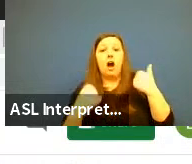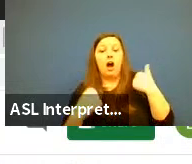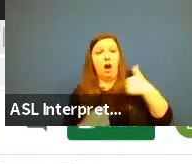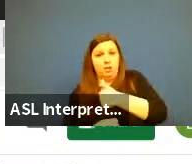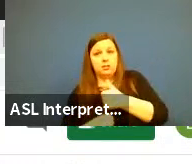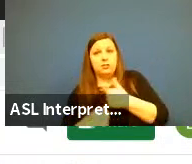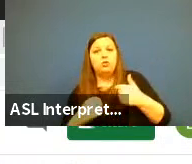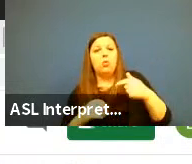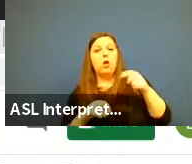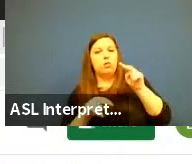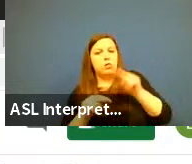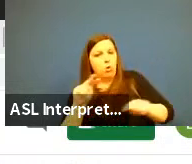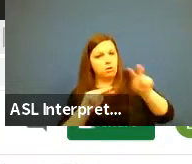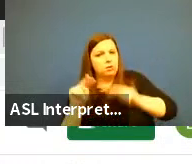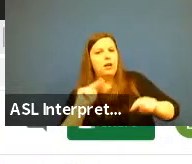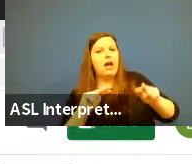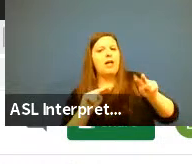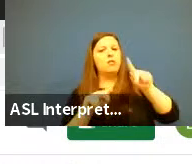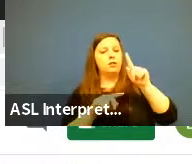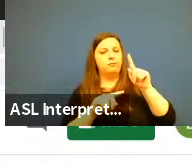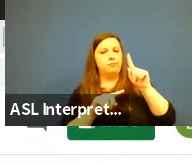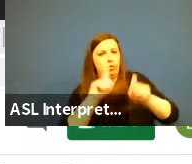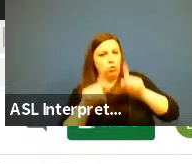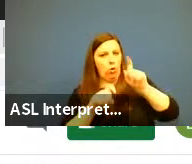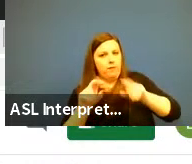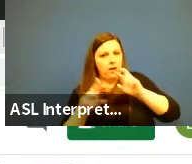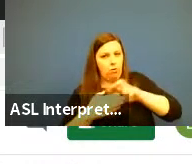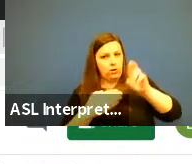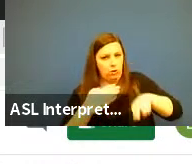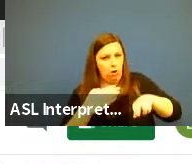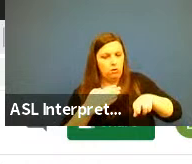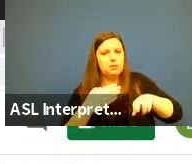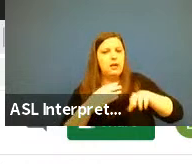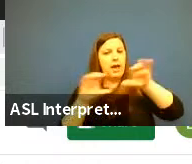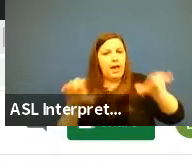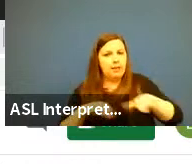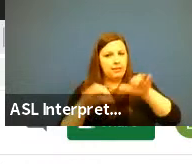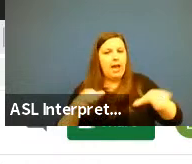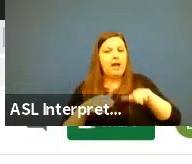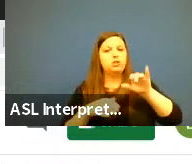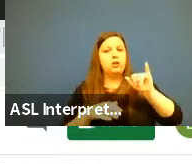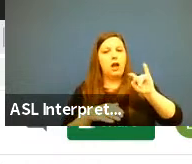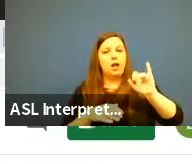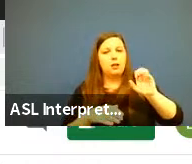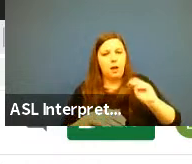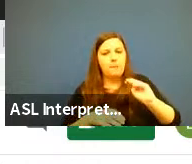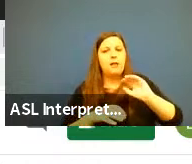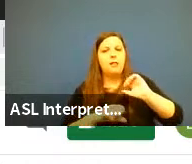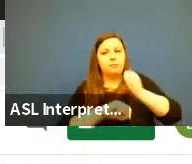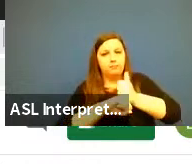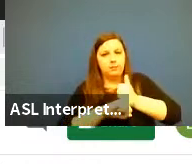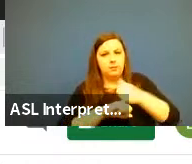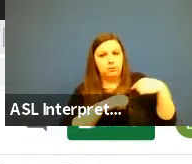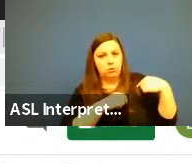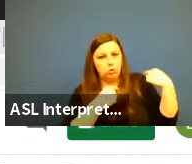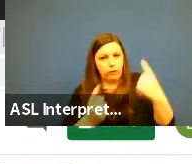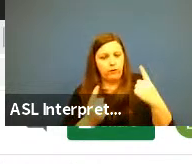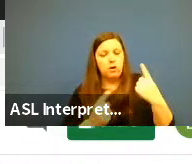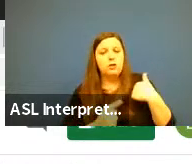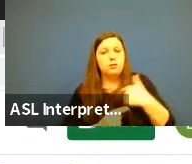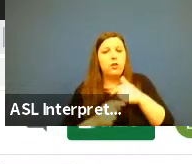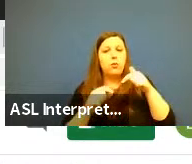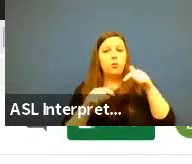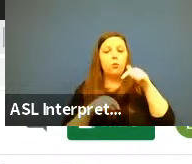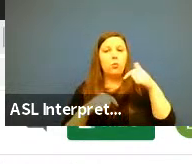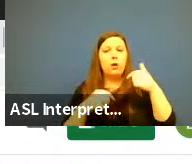a look at the survey, at the action items that have been created so far, so that we have